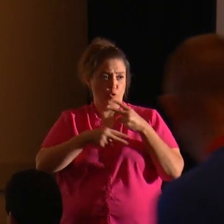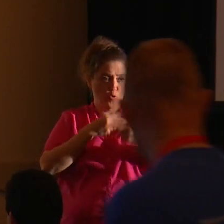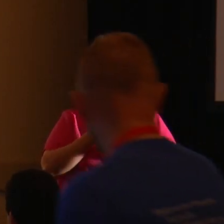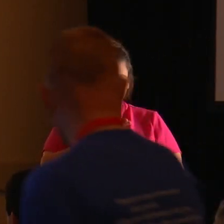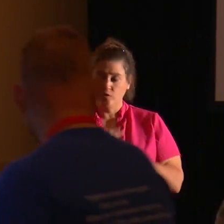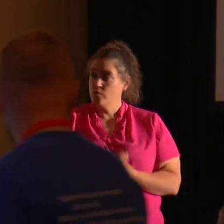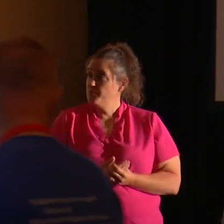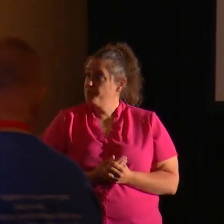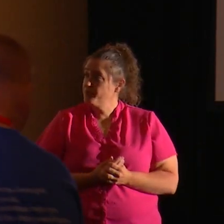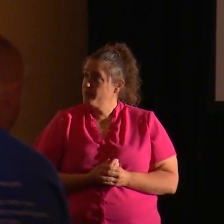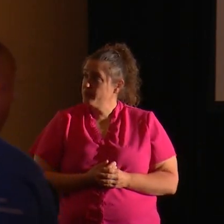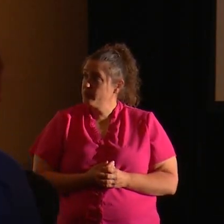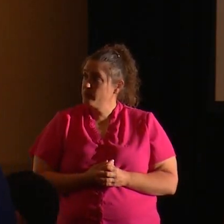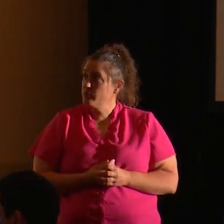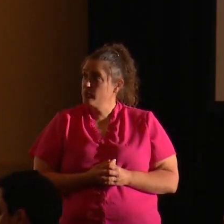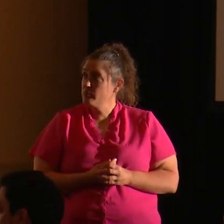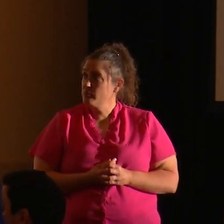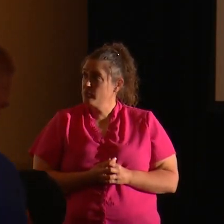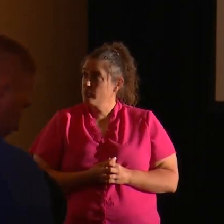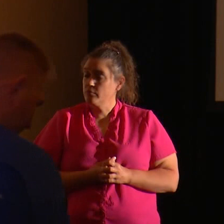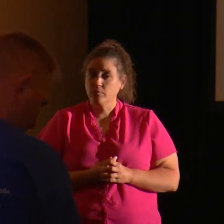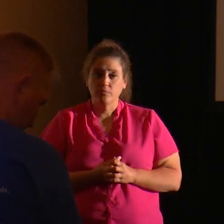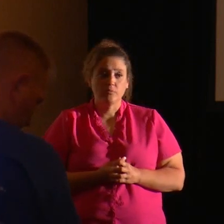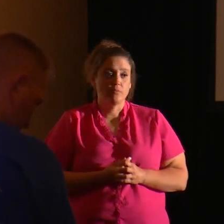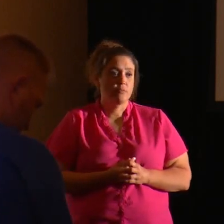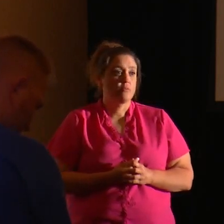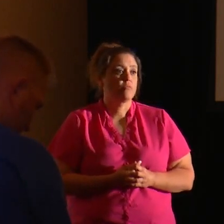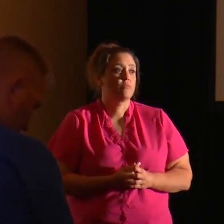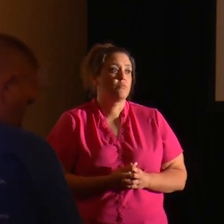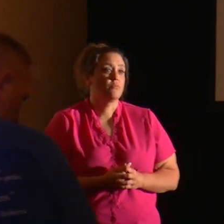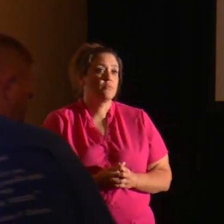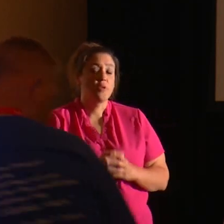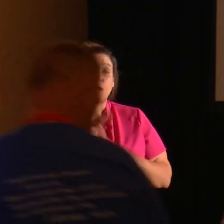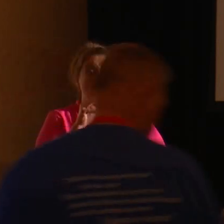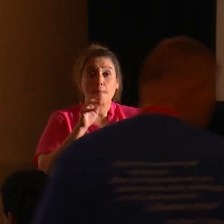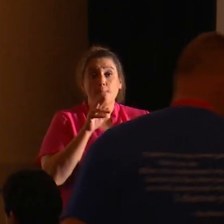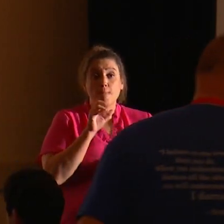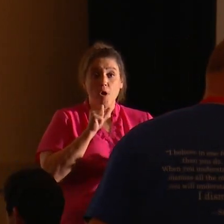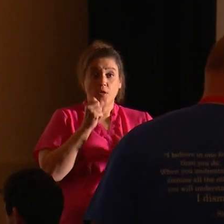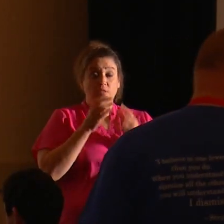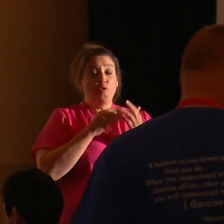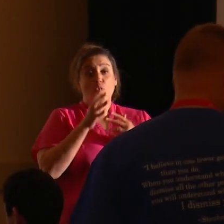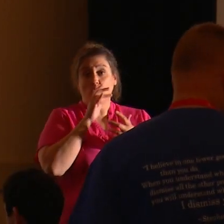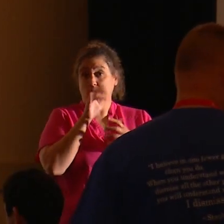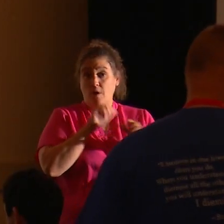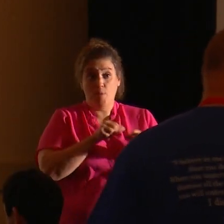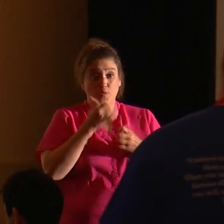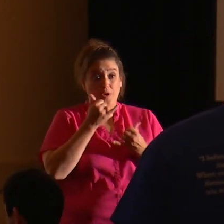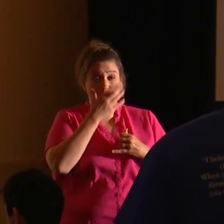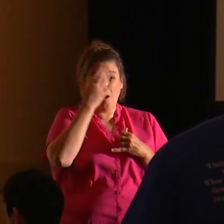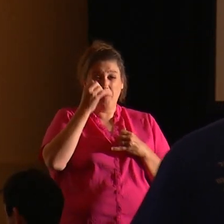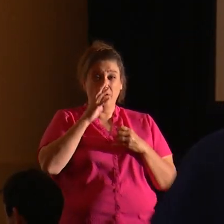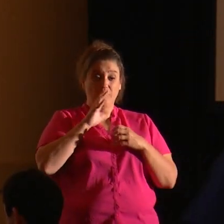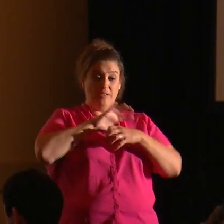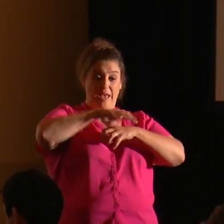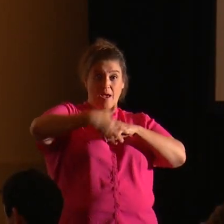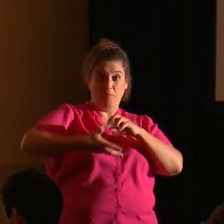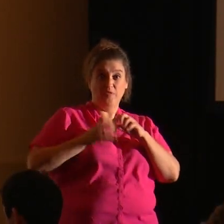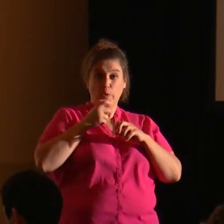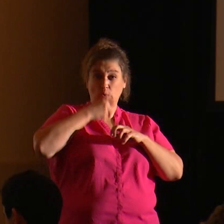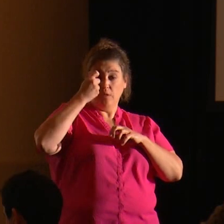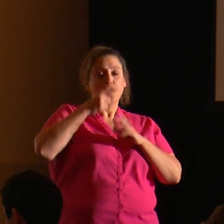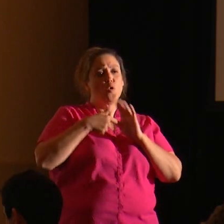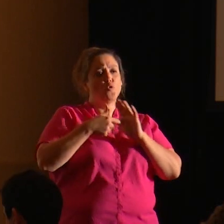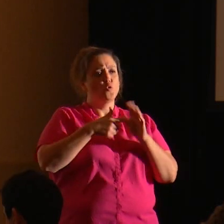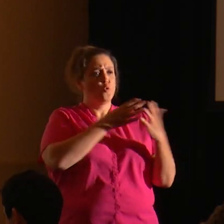Mars, although it's not hospitable now because it has a small atmosphere and is very cold, shows the kind of evidence that I was